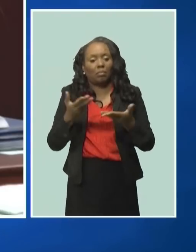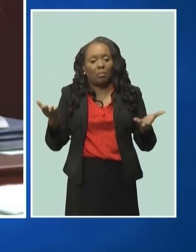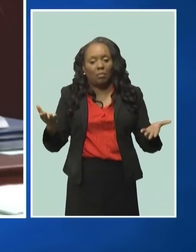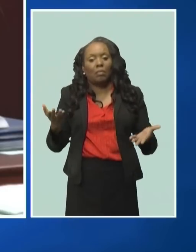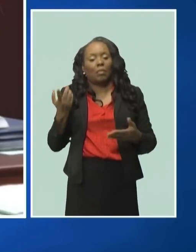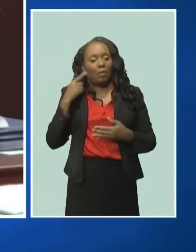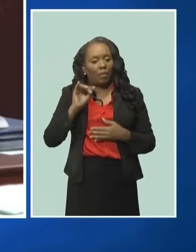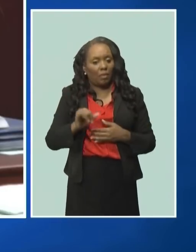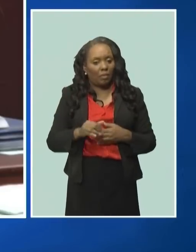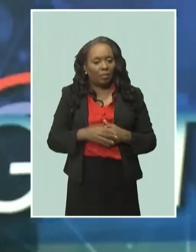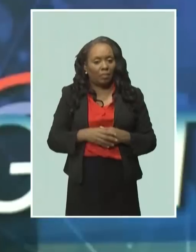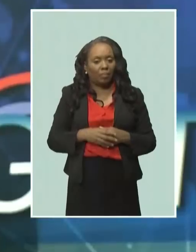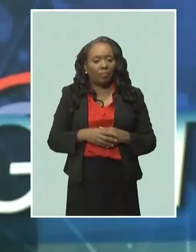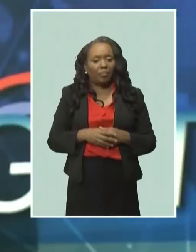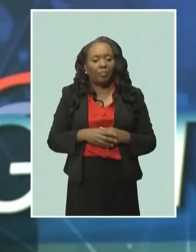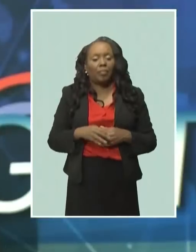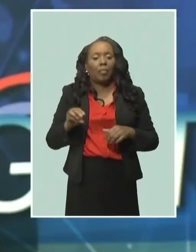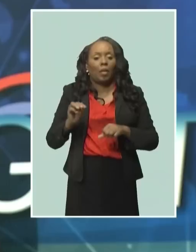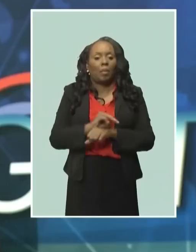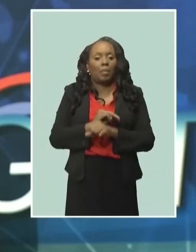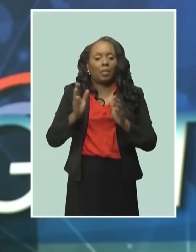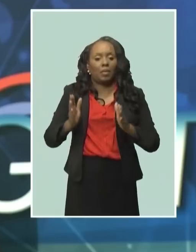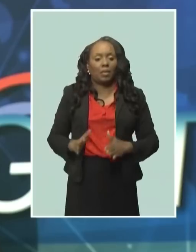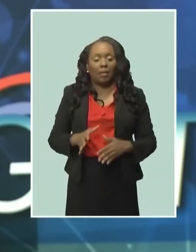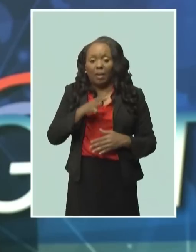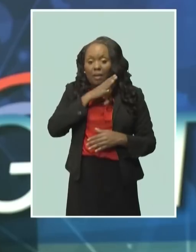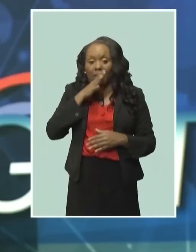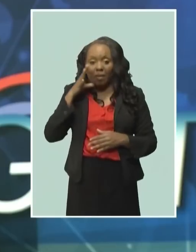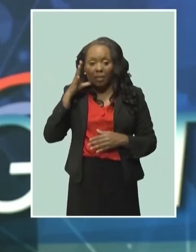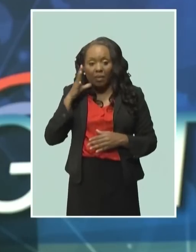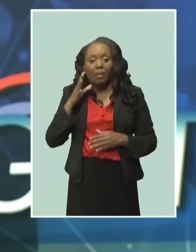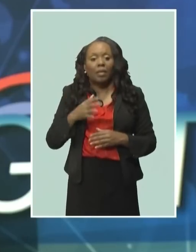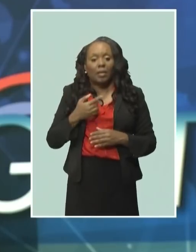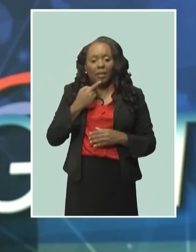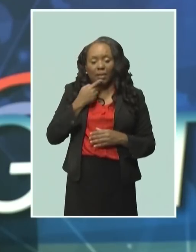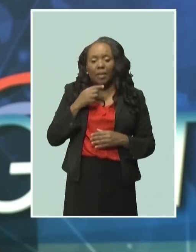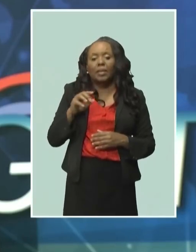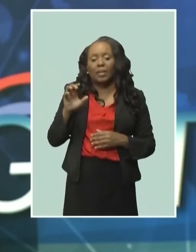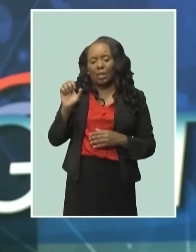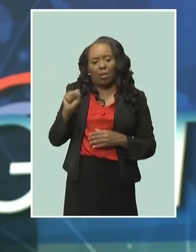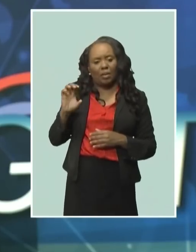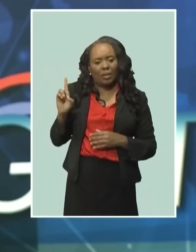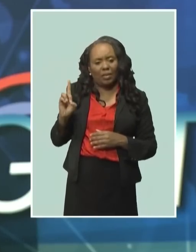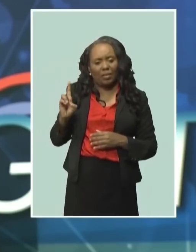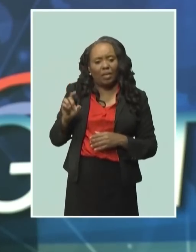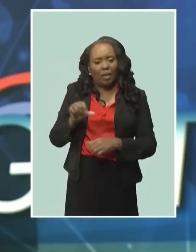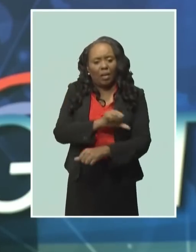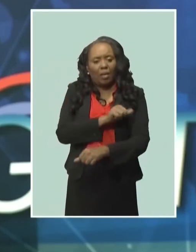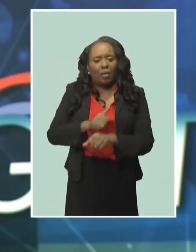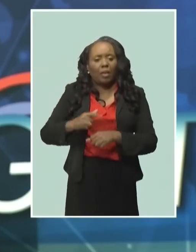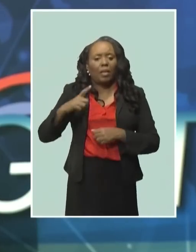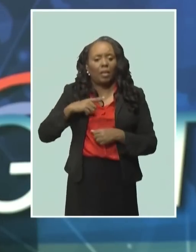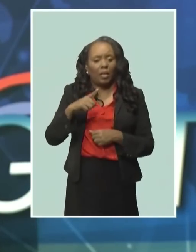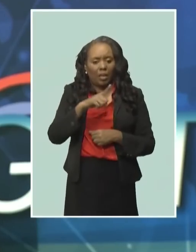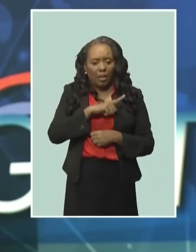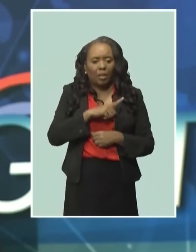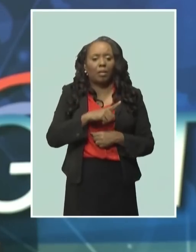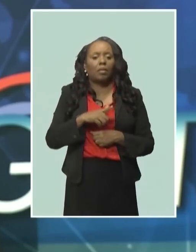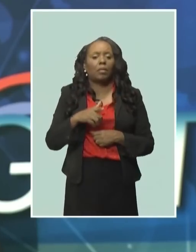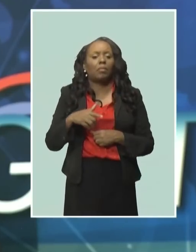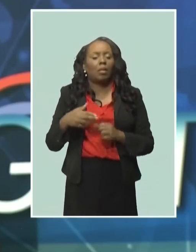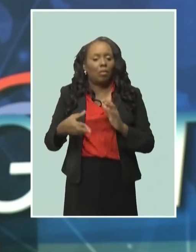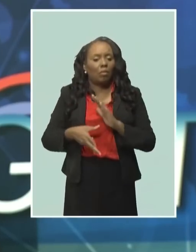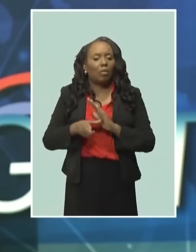entity. In response, Minister of Agriculture Indar Ware says the Scotland District Authority legislation is